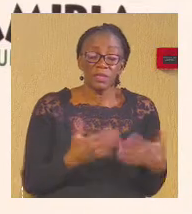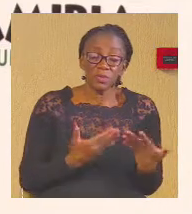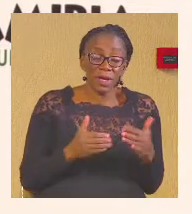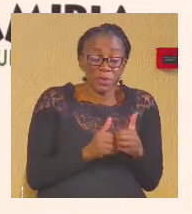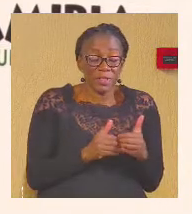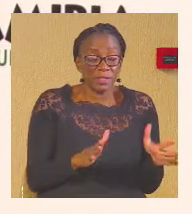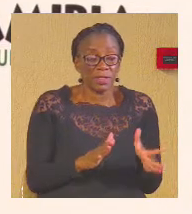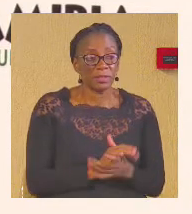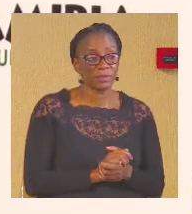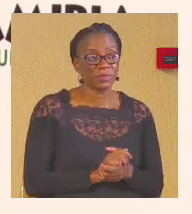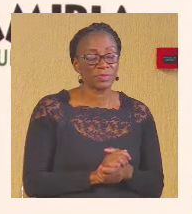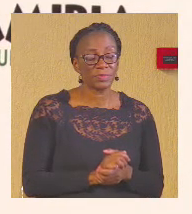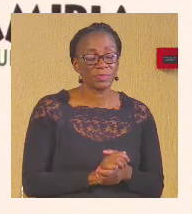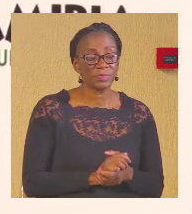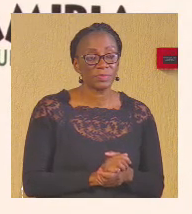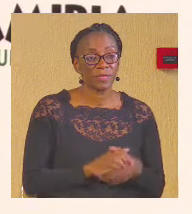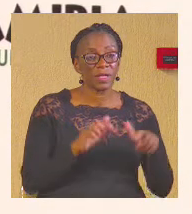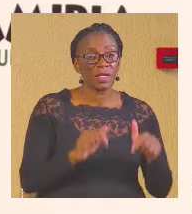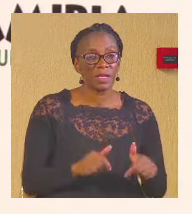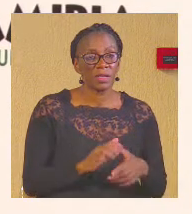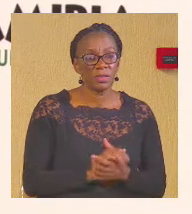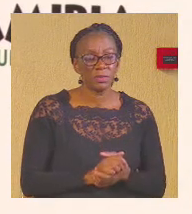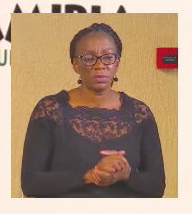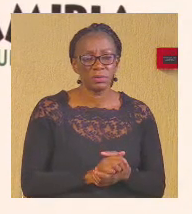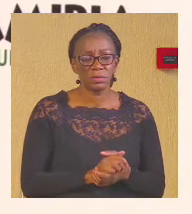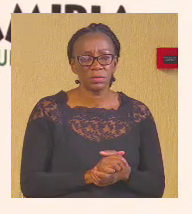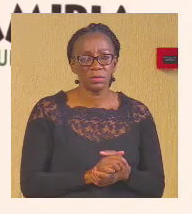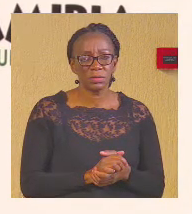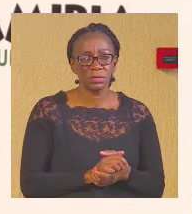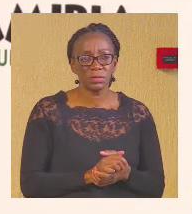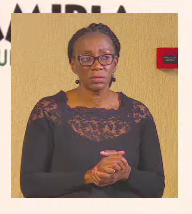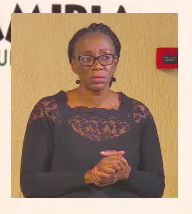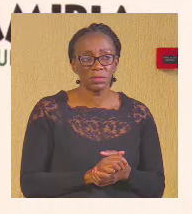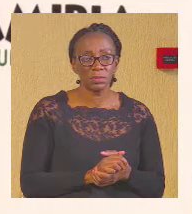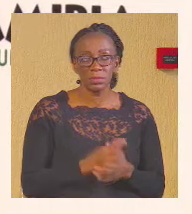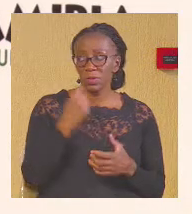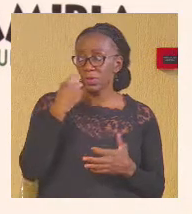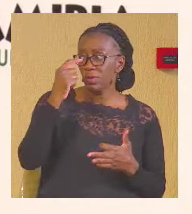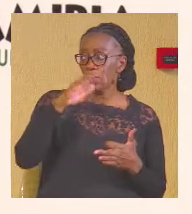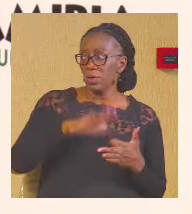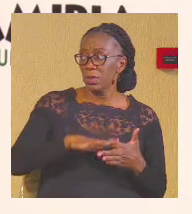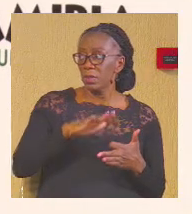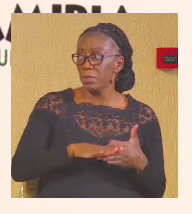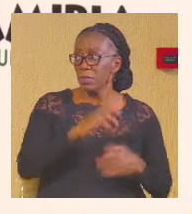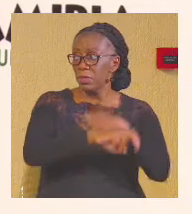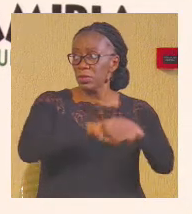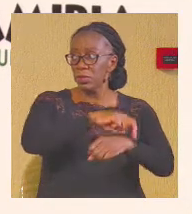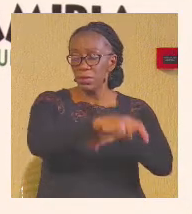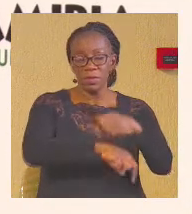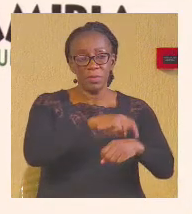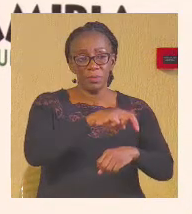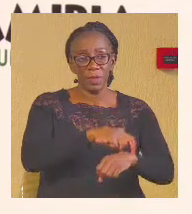starting. Now, when it comes now to the looking at the preparedness